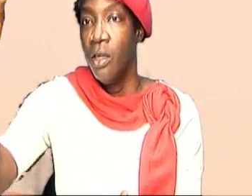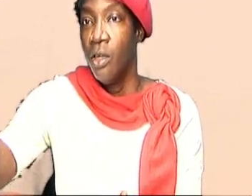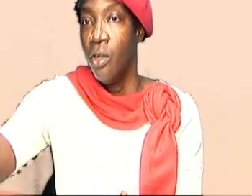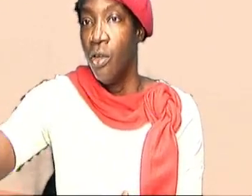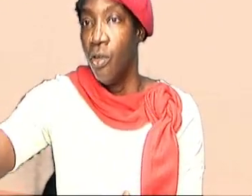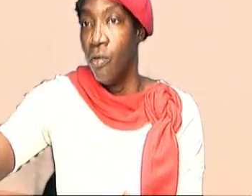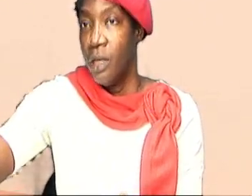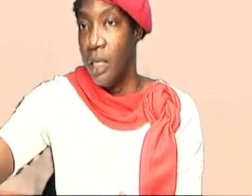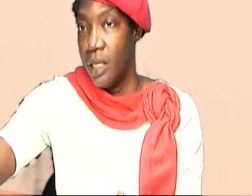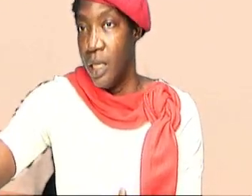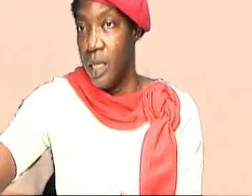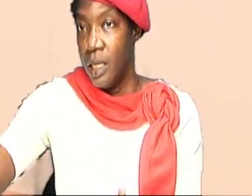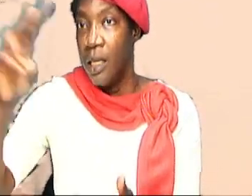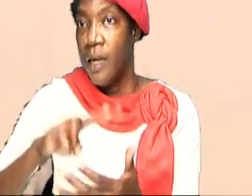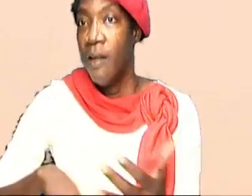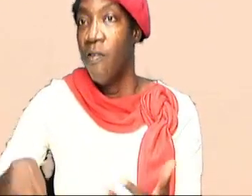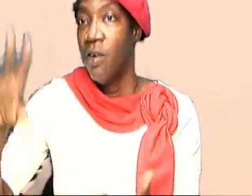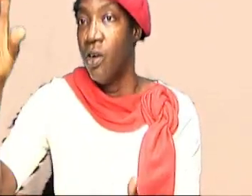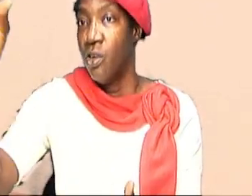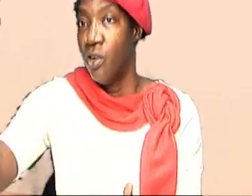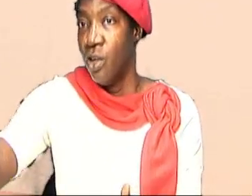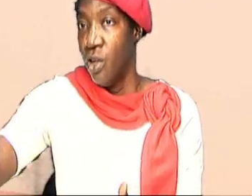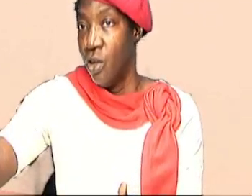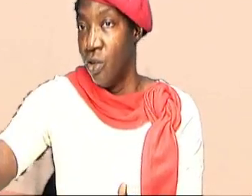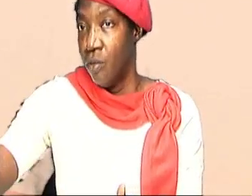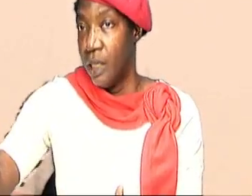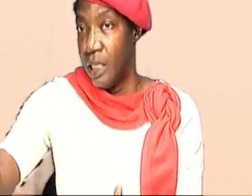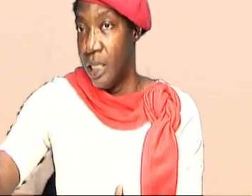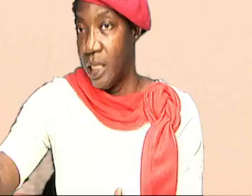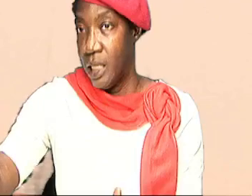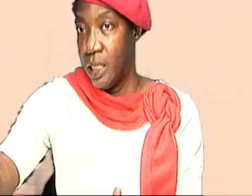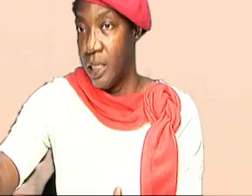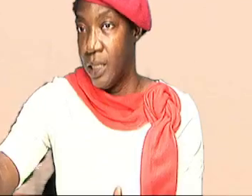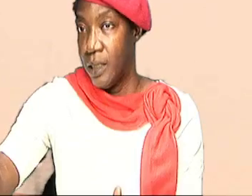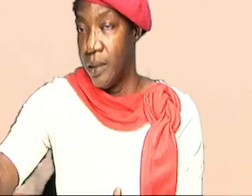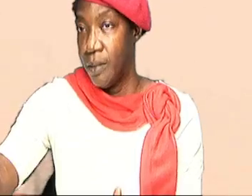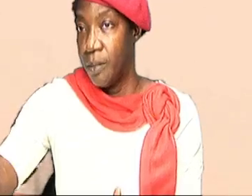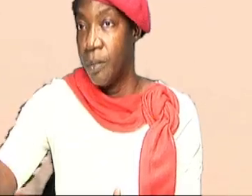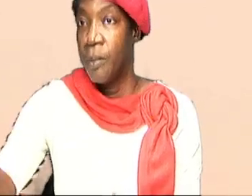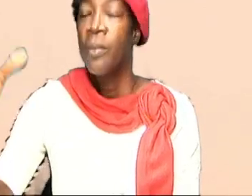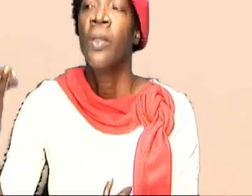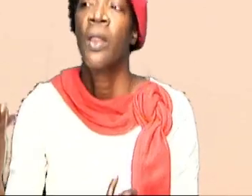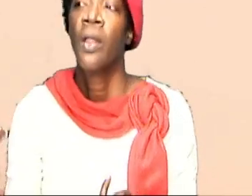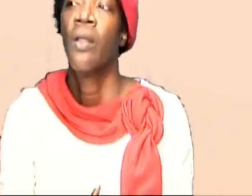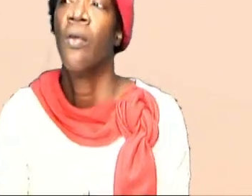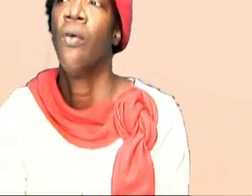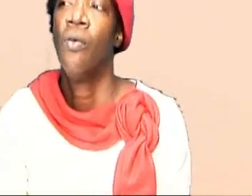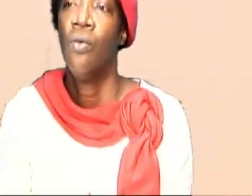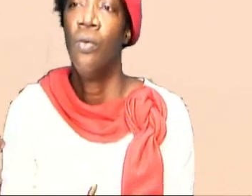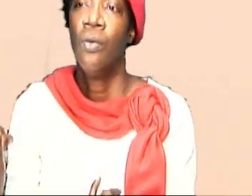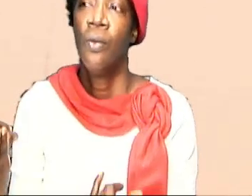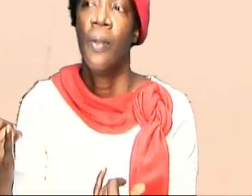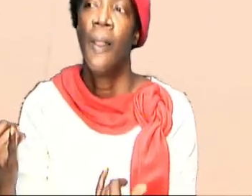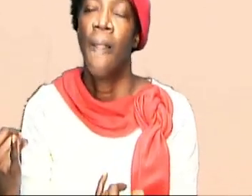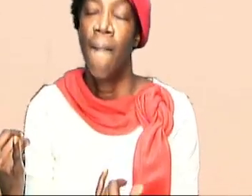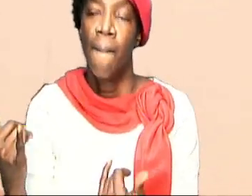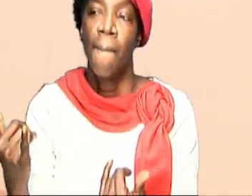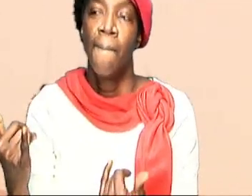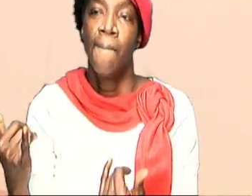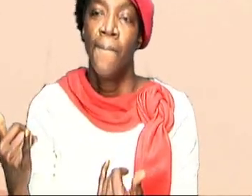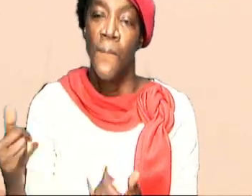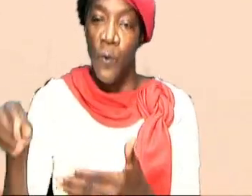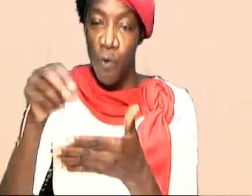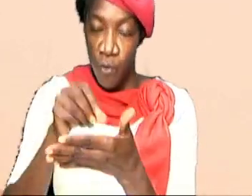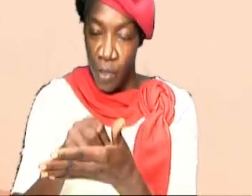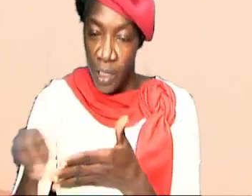verse is verse 26, right? And we are just going to read our key verse tonight. And then we will do a